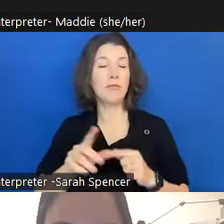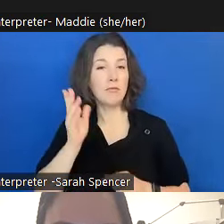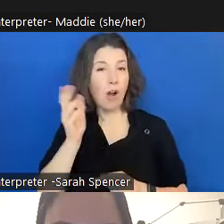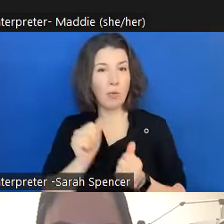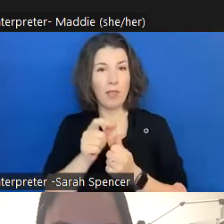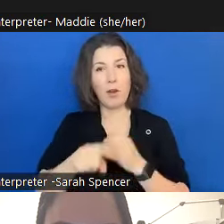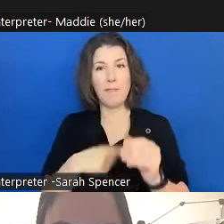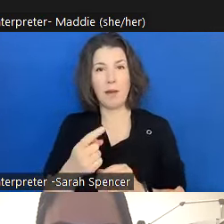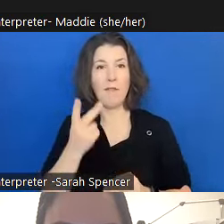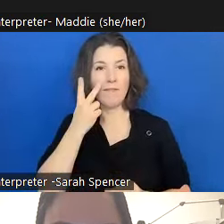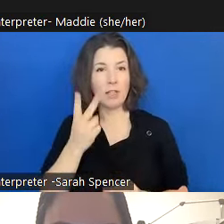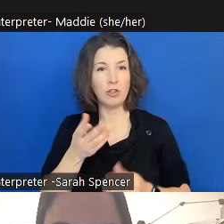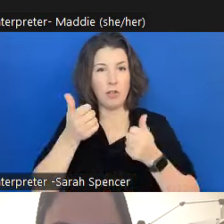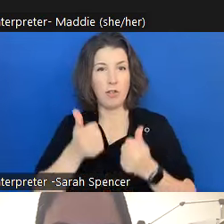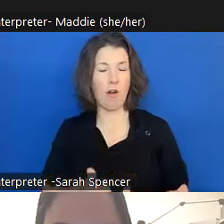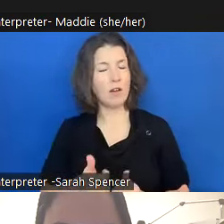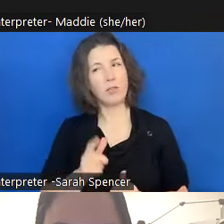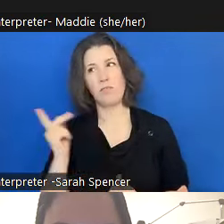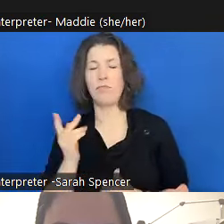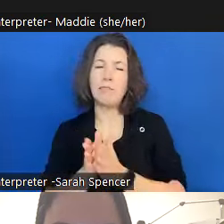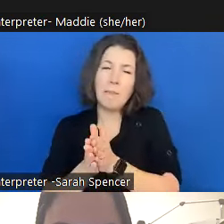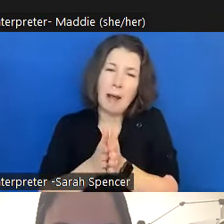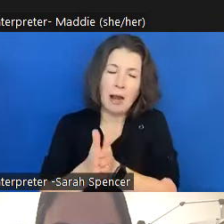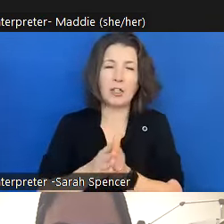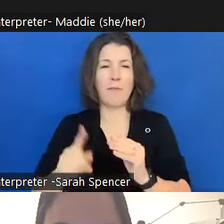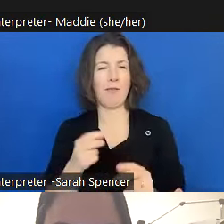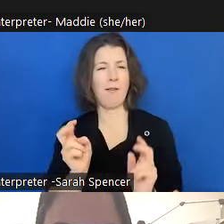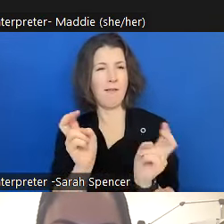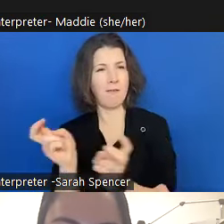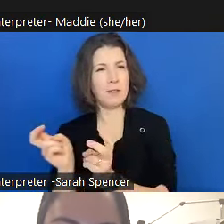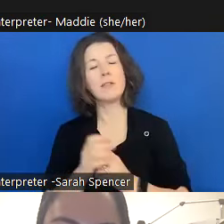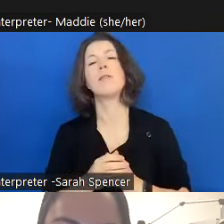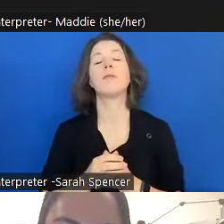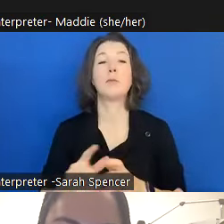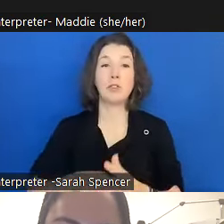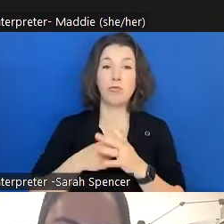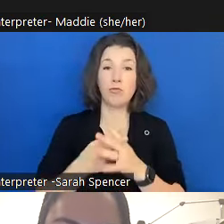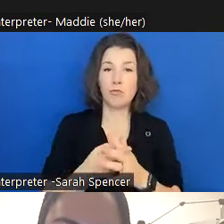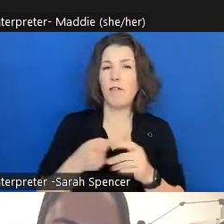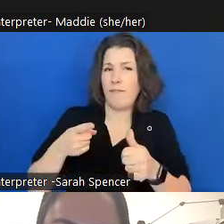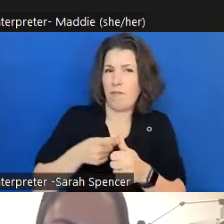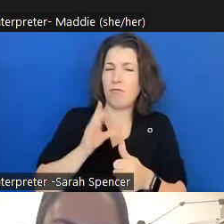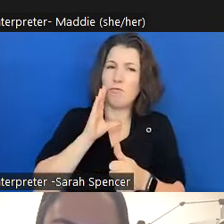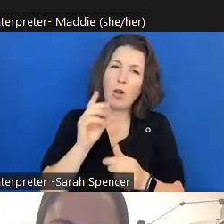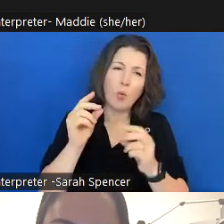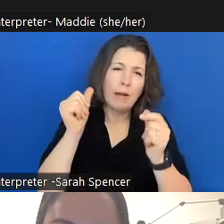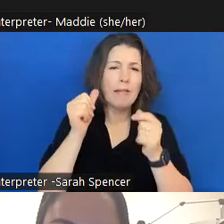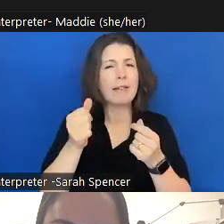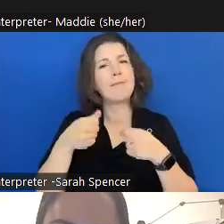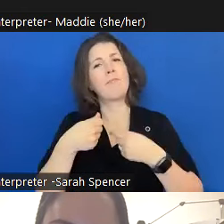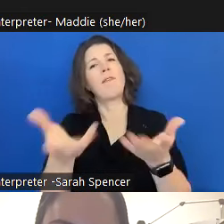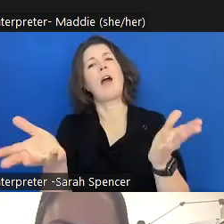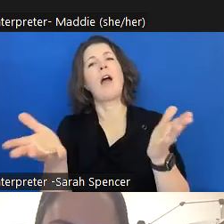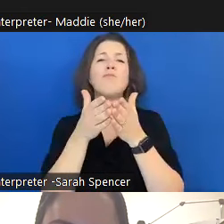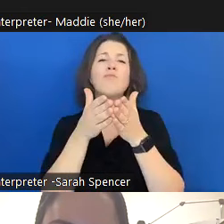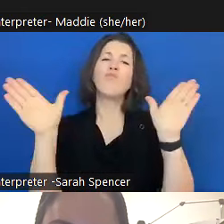that we're both very passionate about. As we start, we'll quickly go through an overview of what we plan on